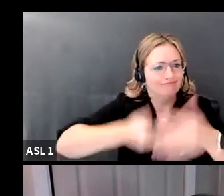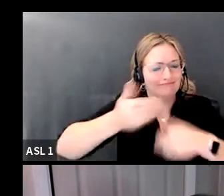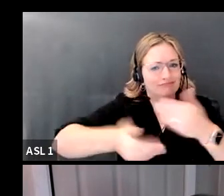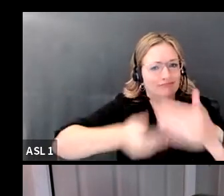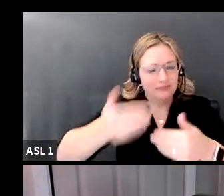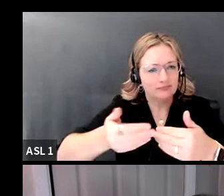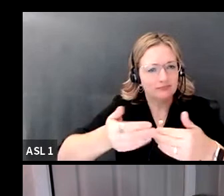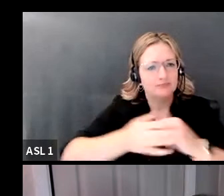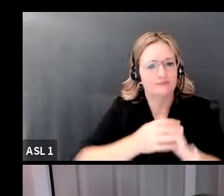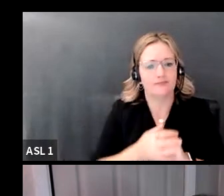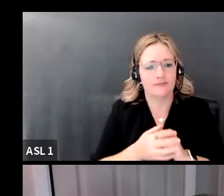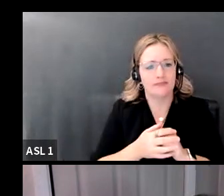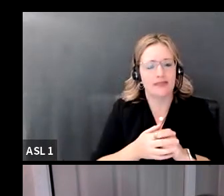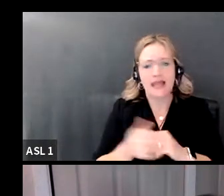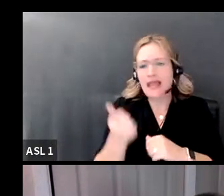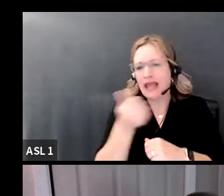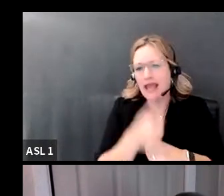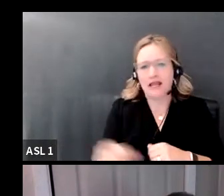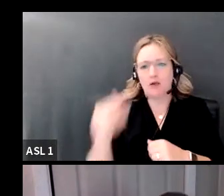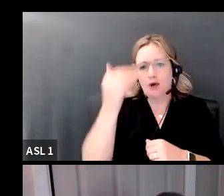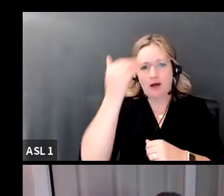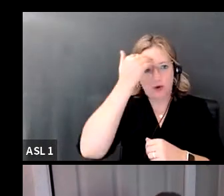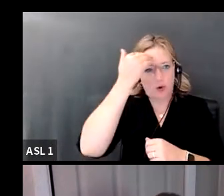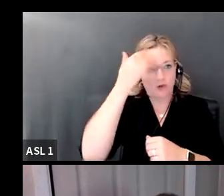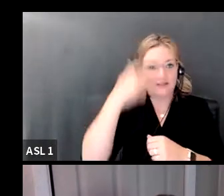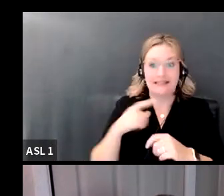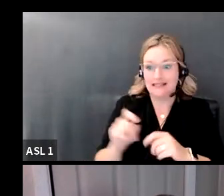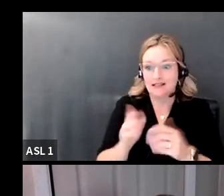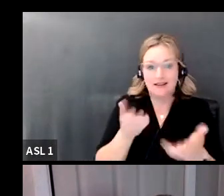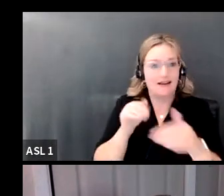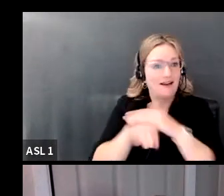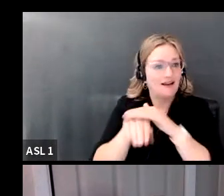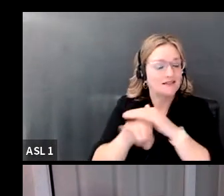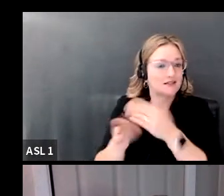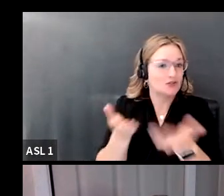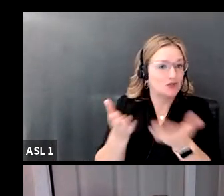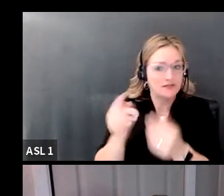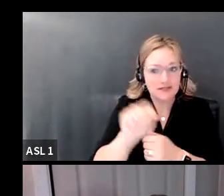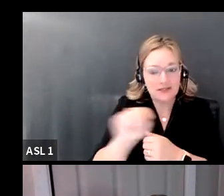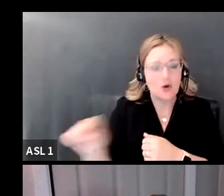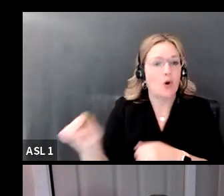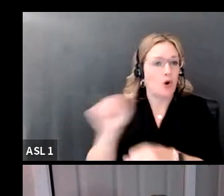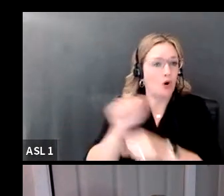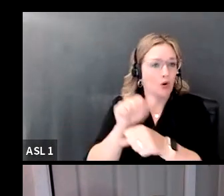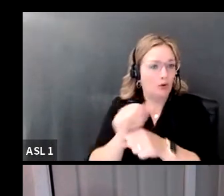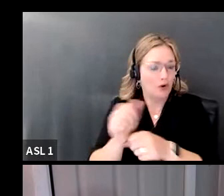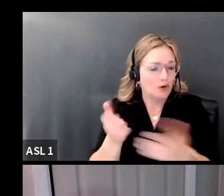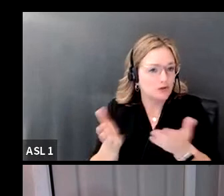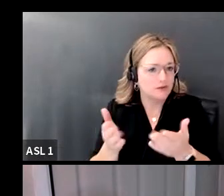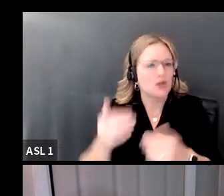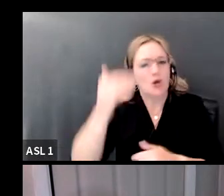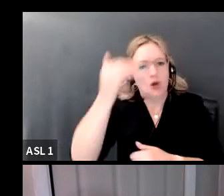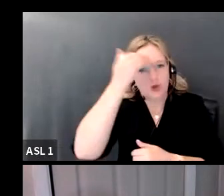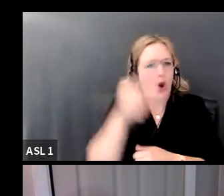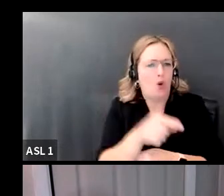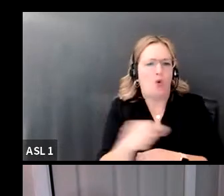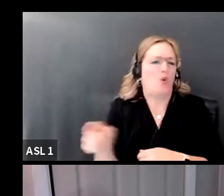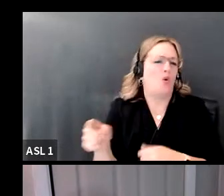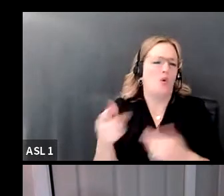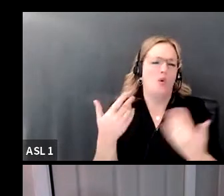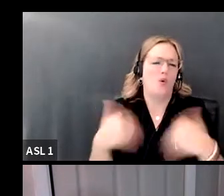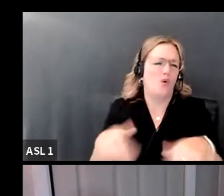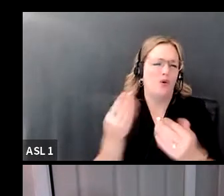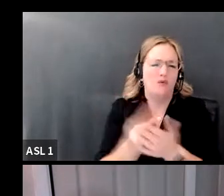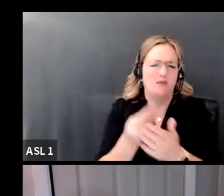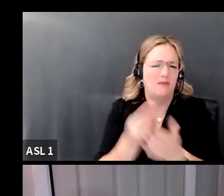anyone who has ever needed to access one of these services themselves or else work there themselves or referred people to them knows how catastrophically underfunded they